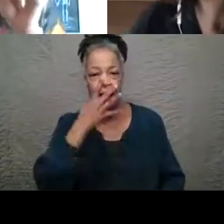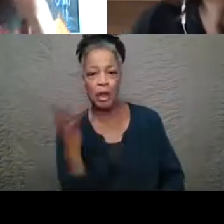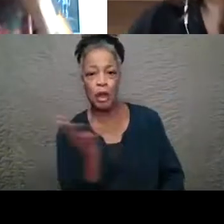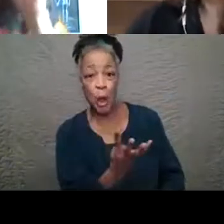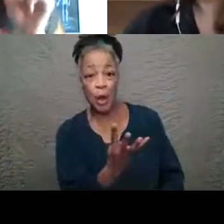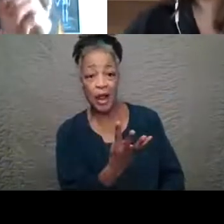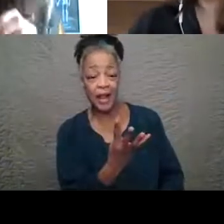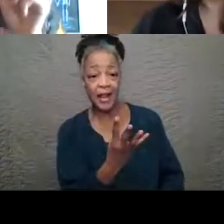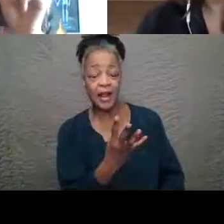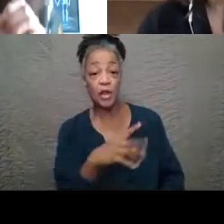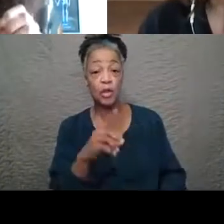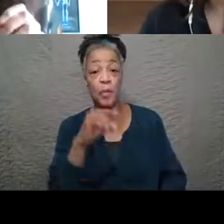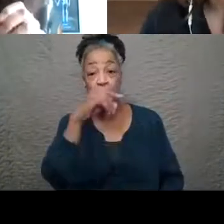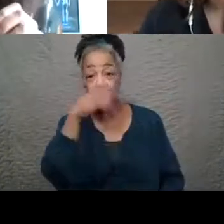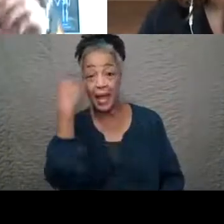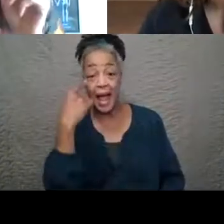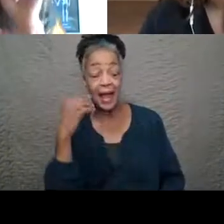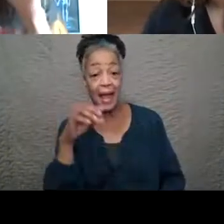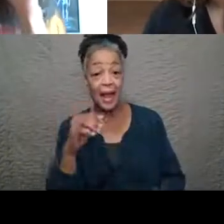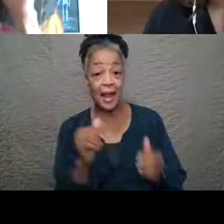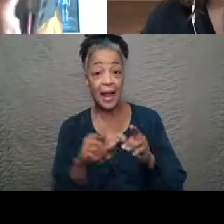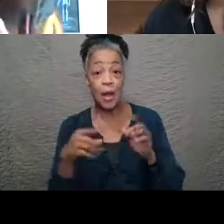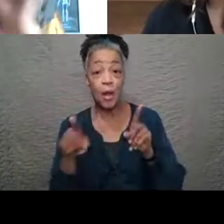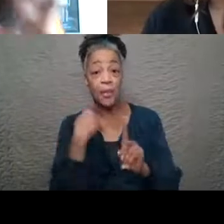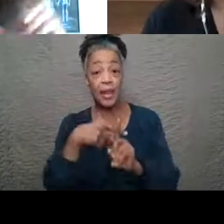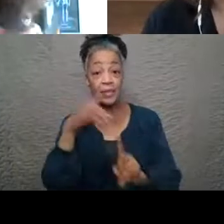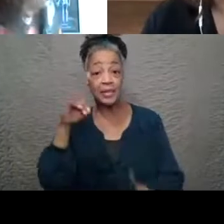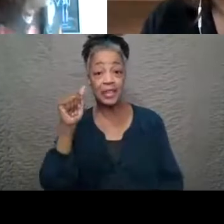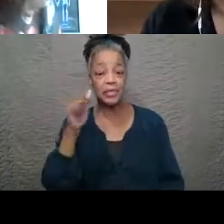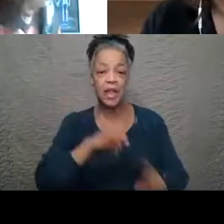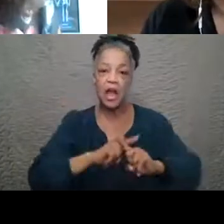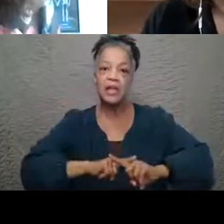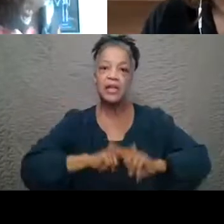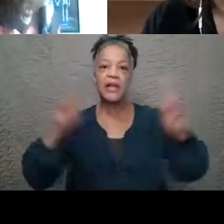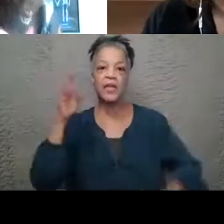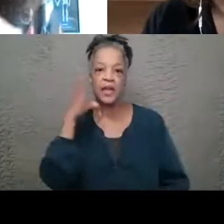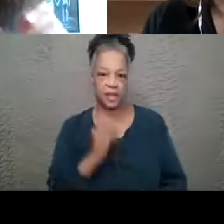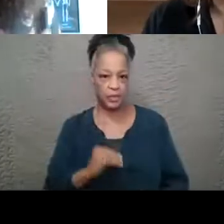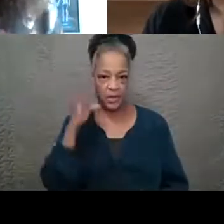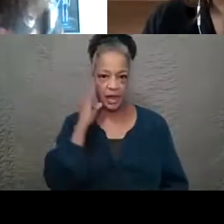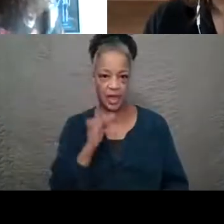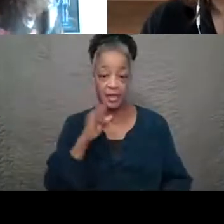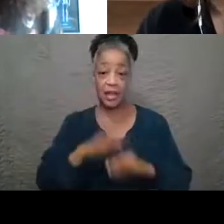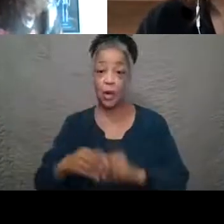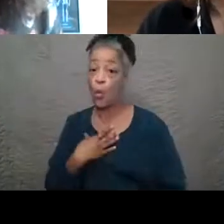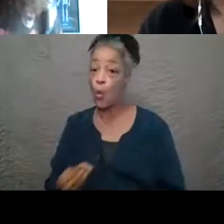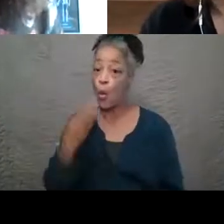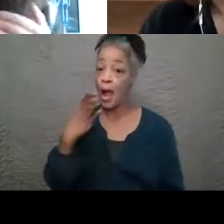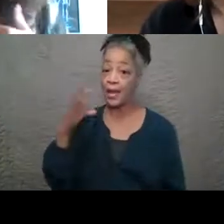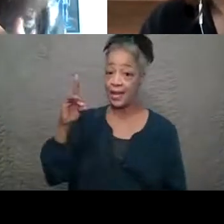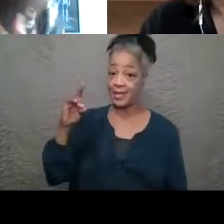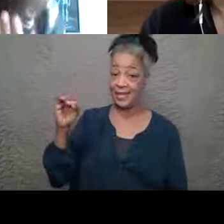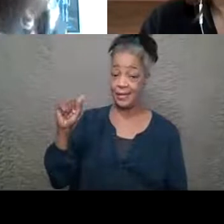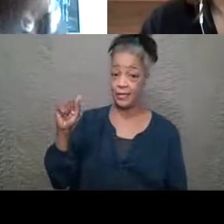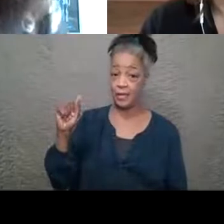fact that to be Black and disabled creates a wholly different experience than to be white and disabled.